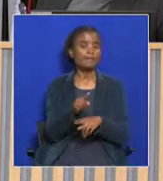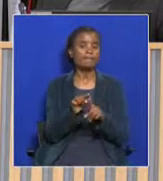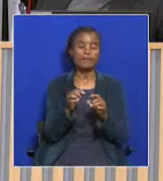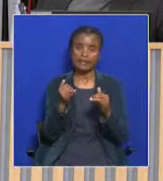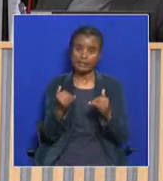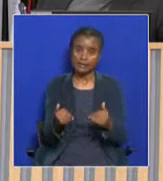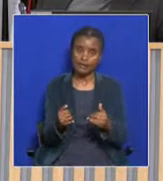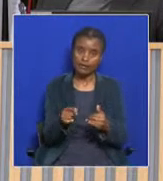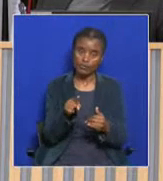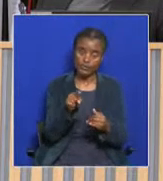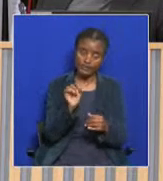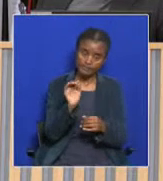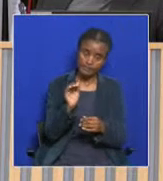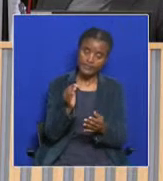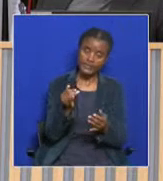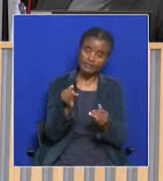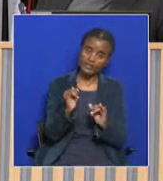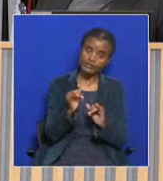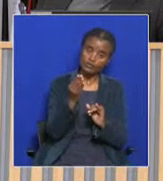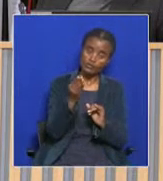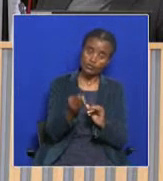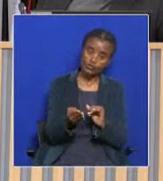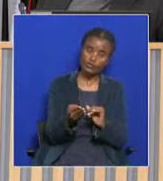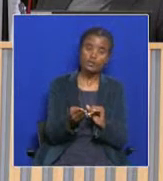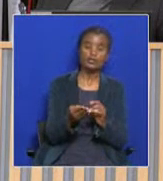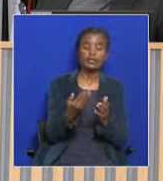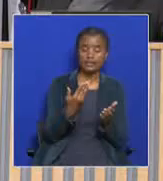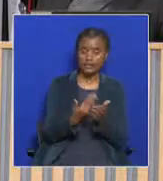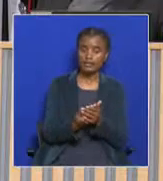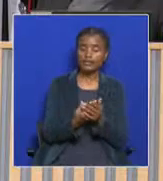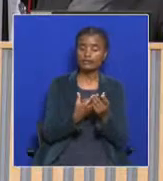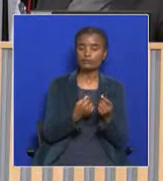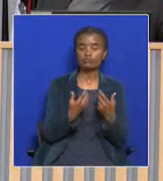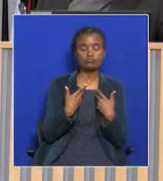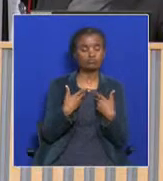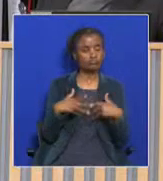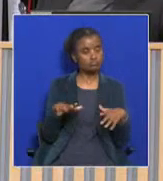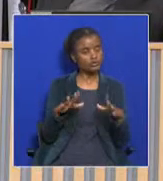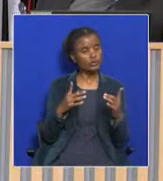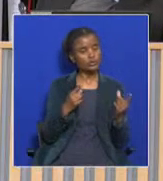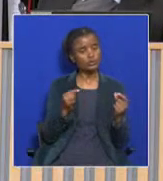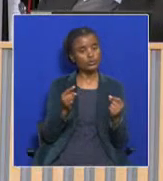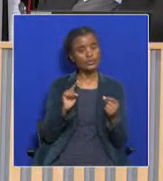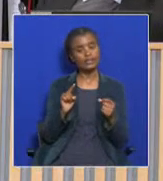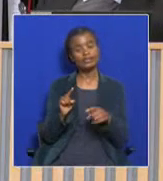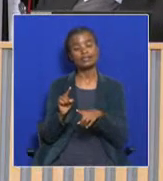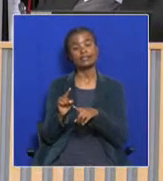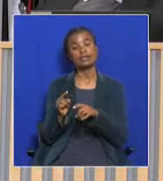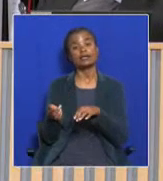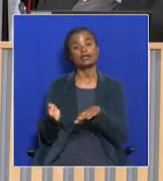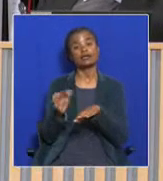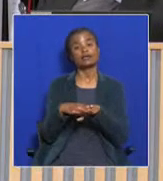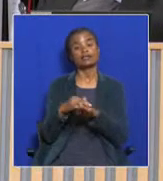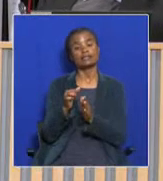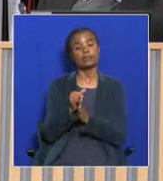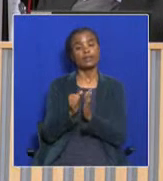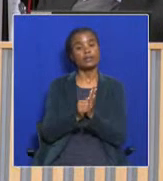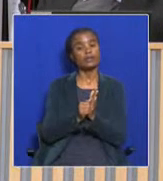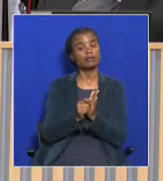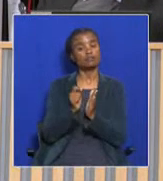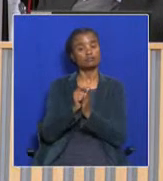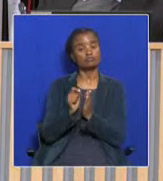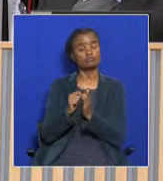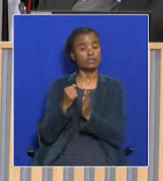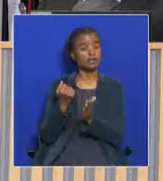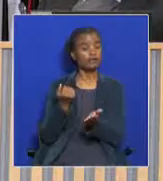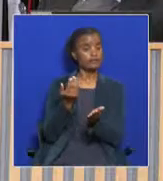to feel free to file a further statement that sets out that